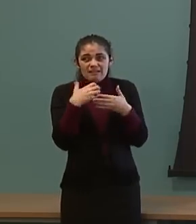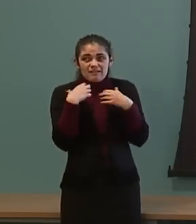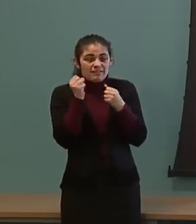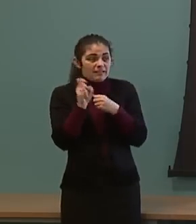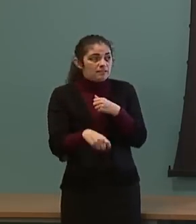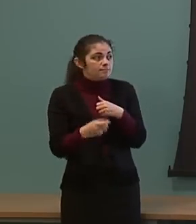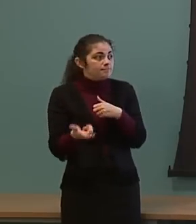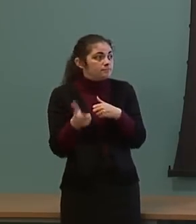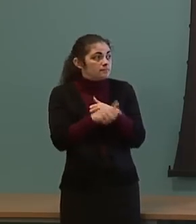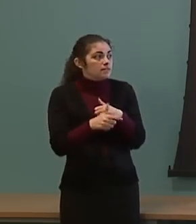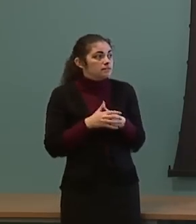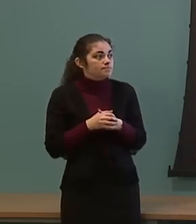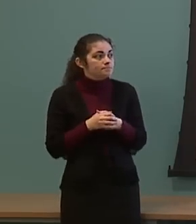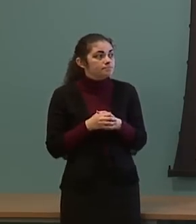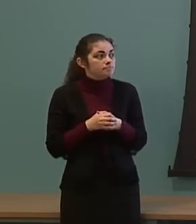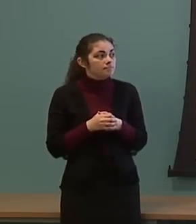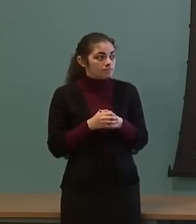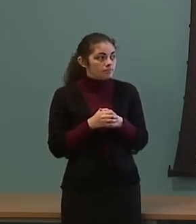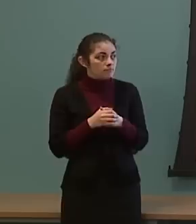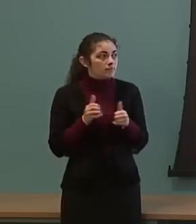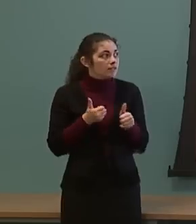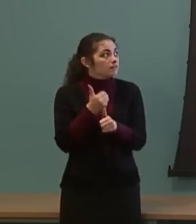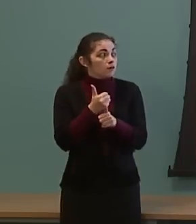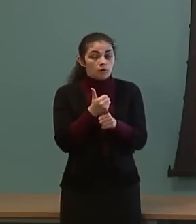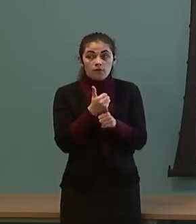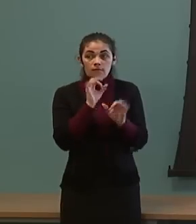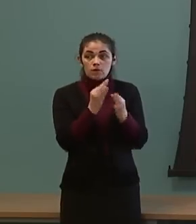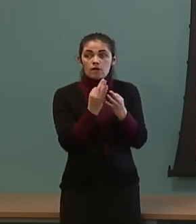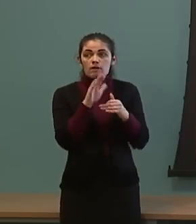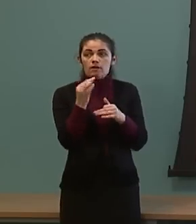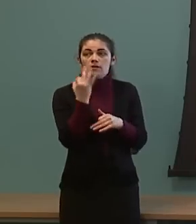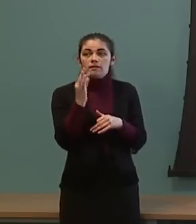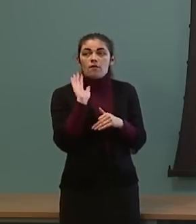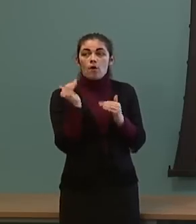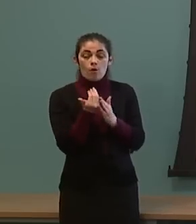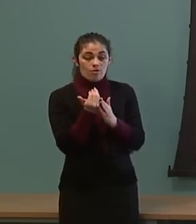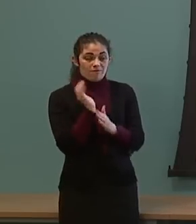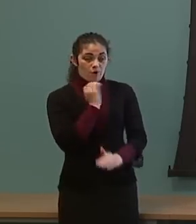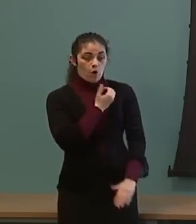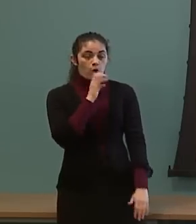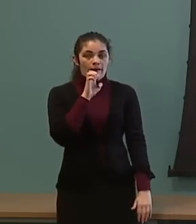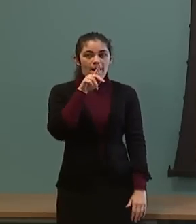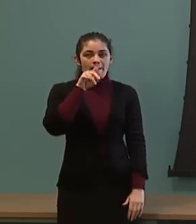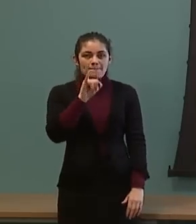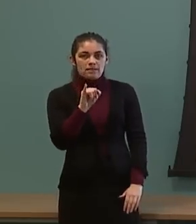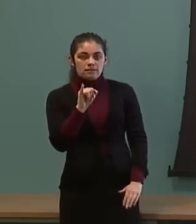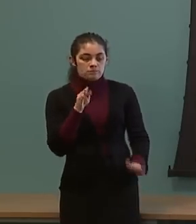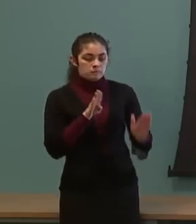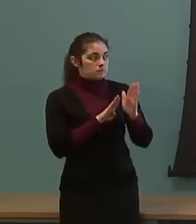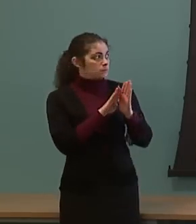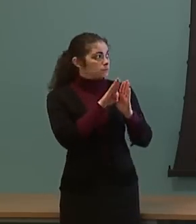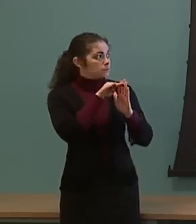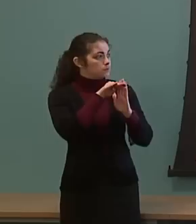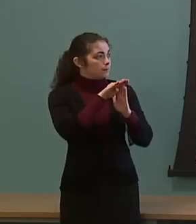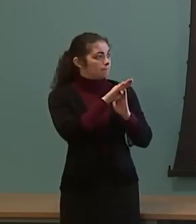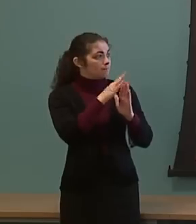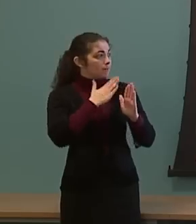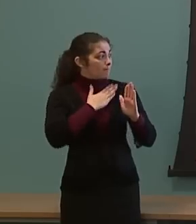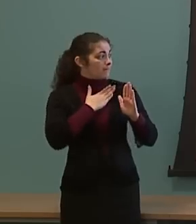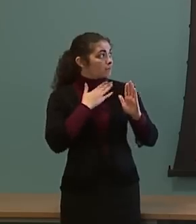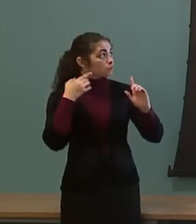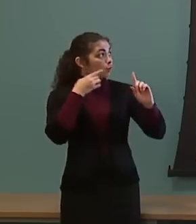slide. So each Friday I will present to you our epi curve. You've seen some state epi curves, and my